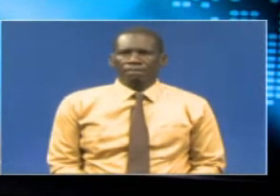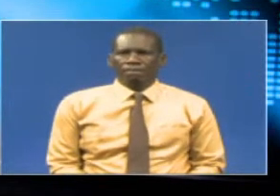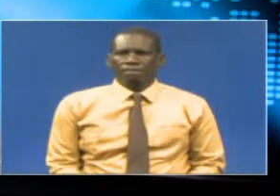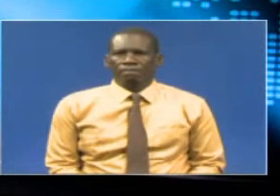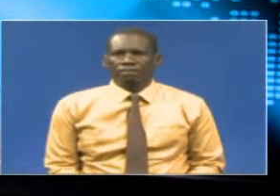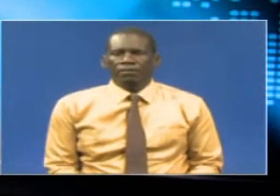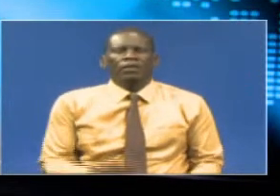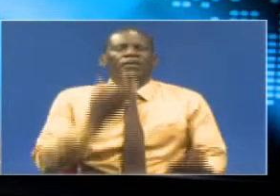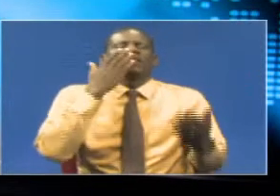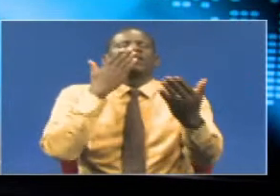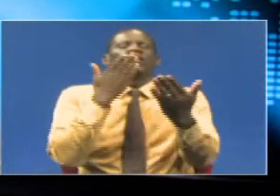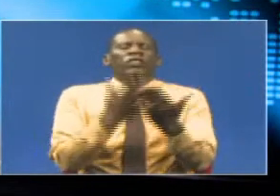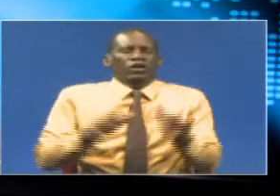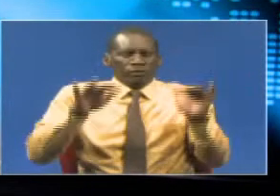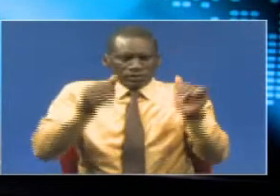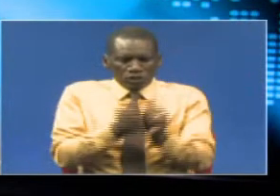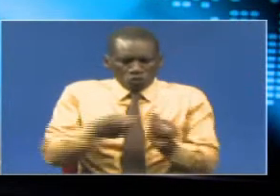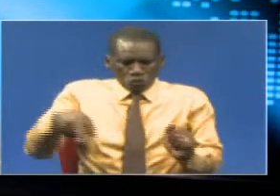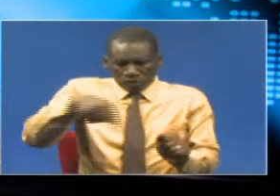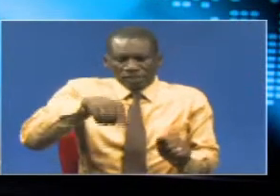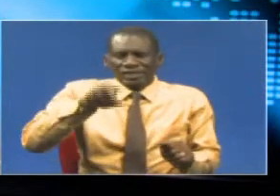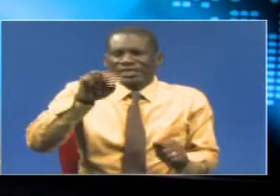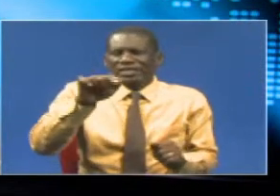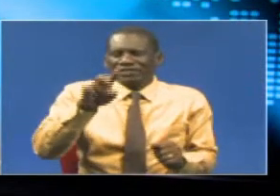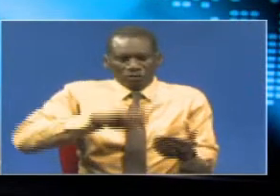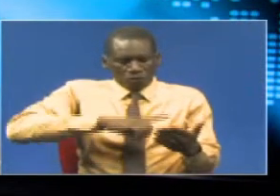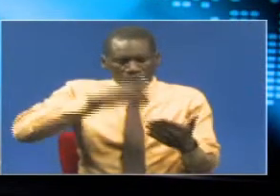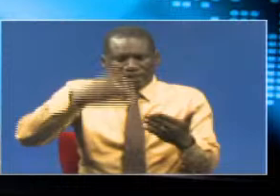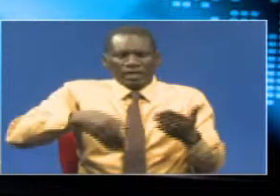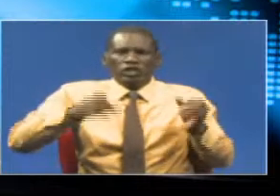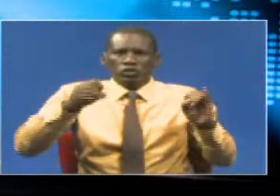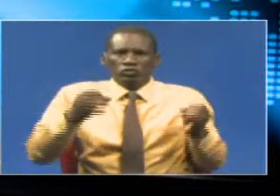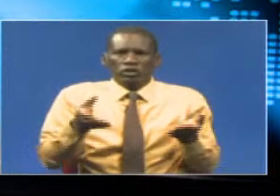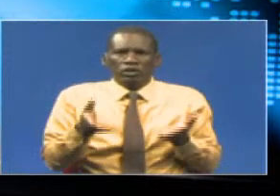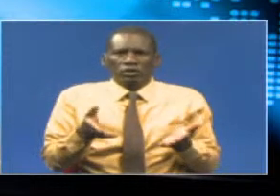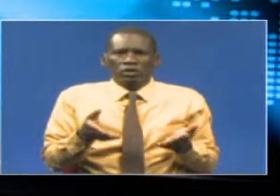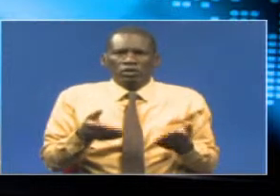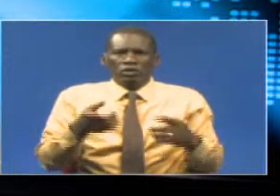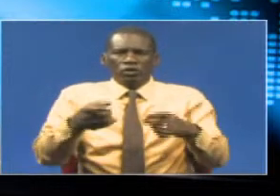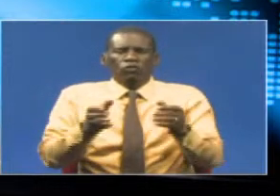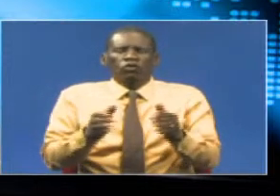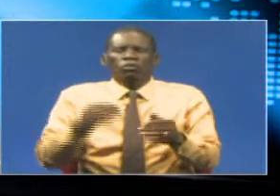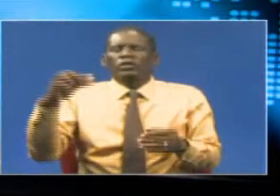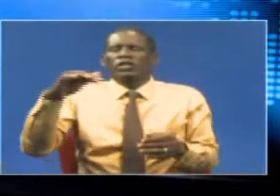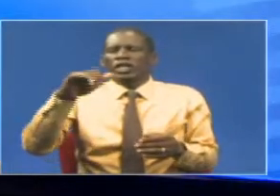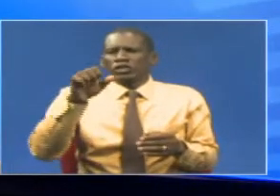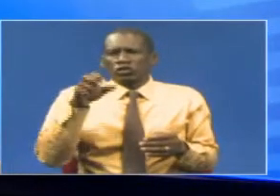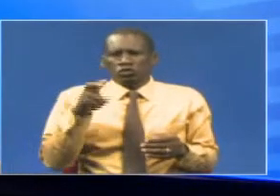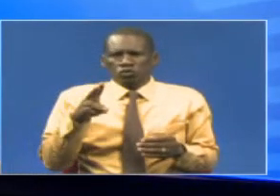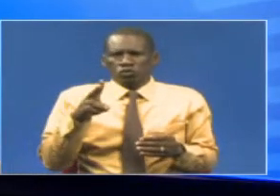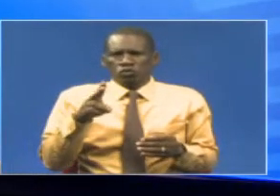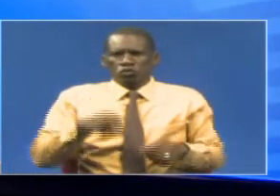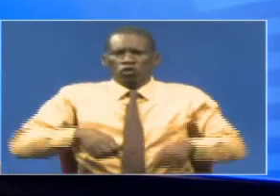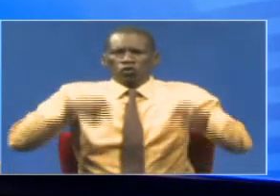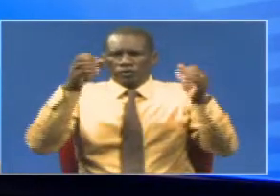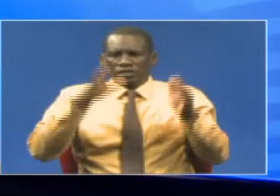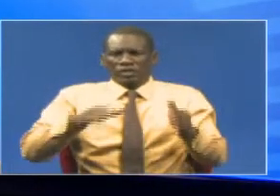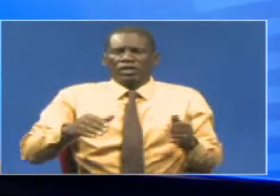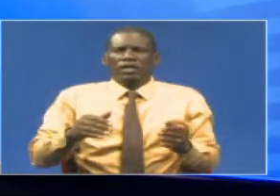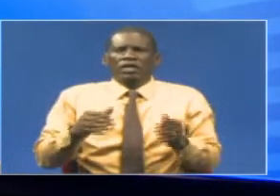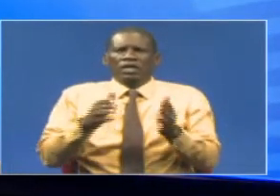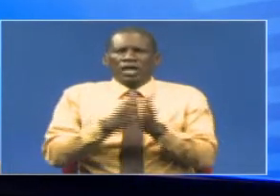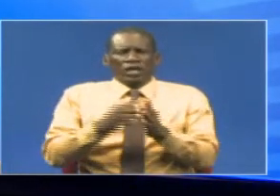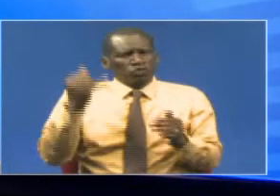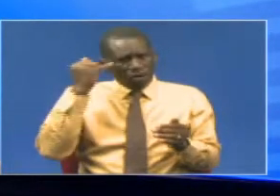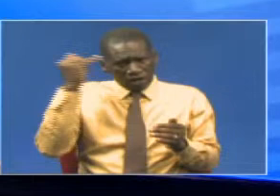Well, thank you indeed for staying with us. This is NTV Weekend Edition. Now, from a general service unit officer by day to an